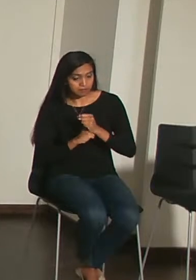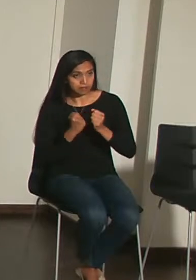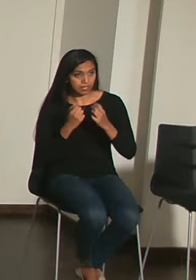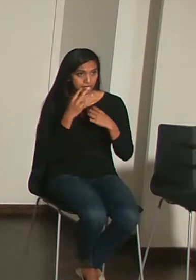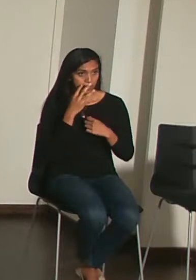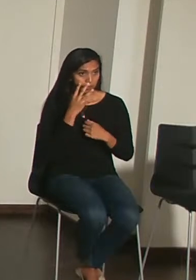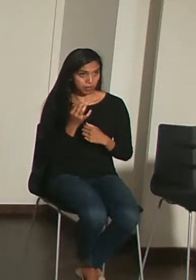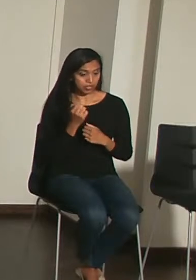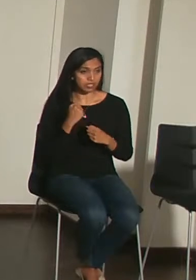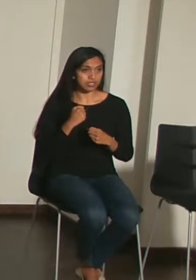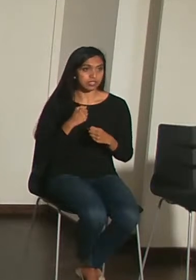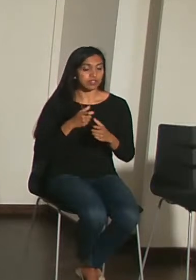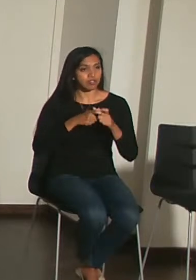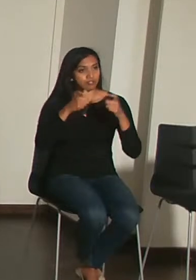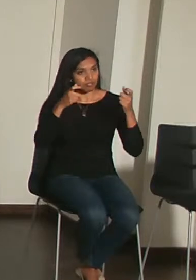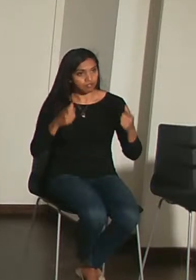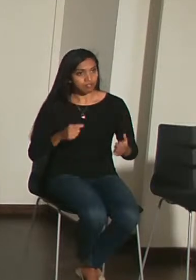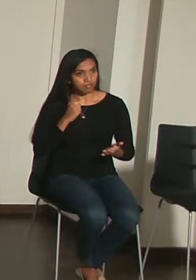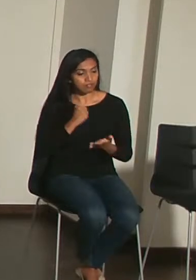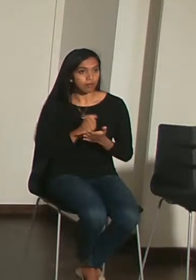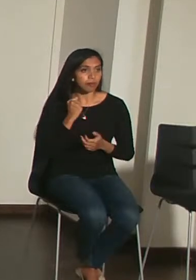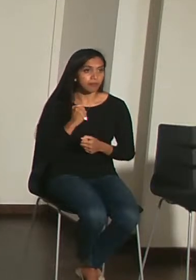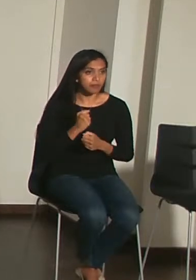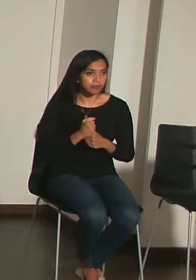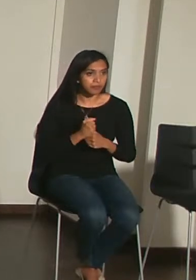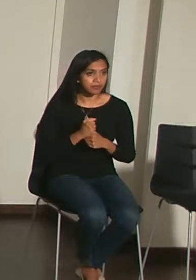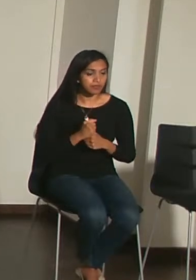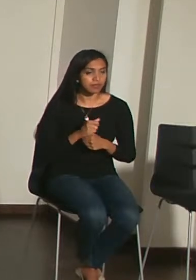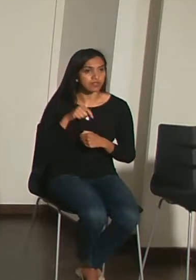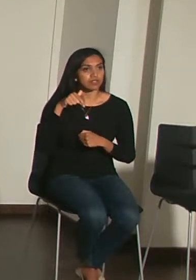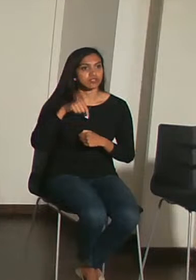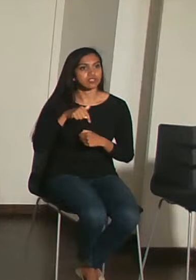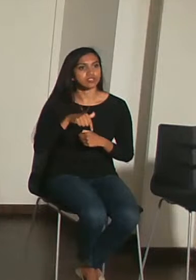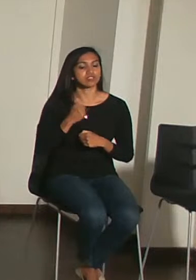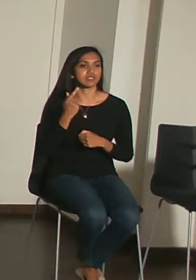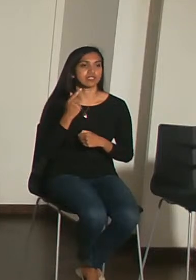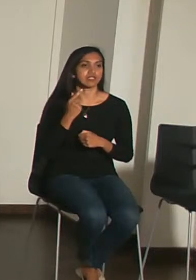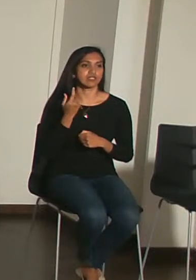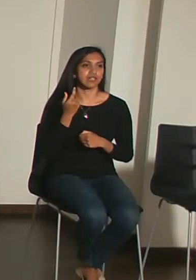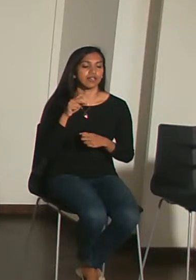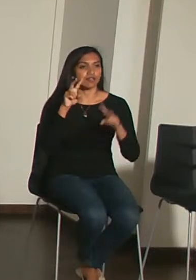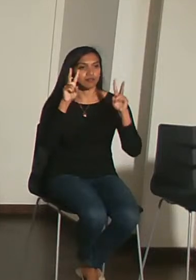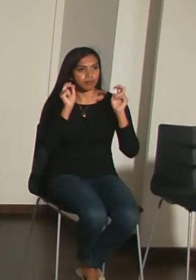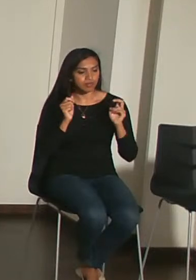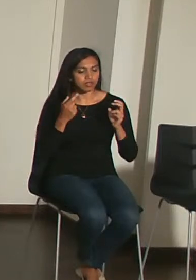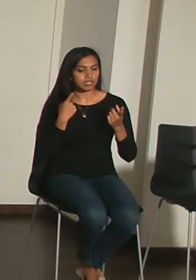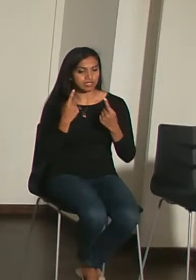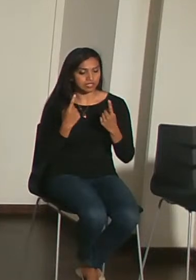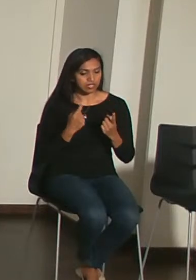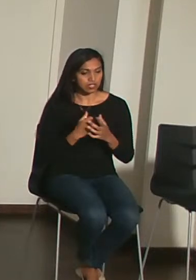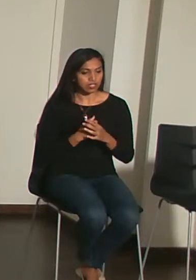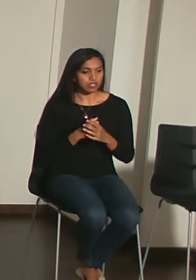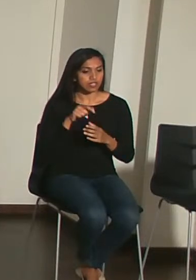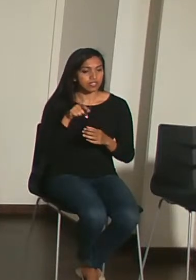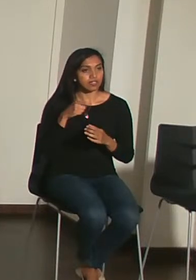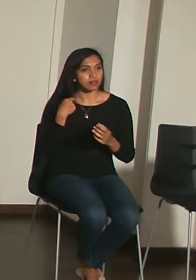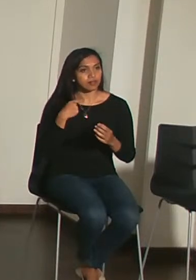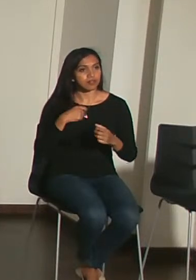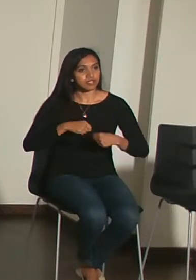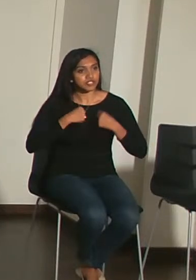curatorial commitment be? This is some. This is the concept that I sort of constantly keep talking about. The